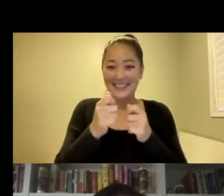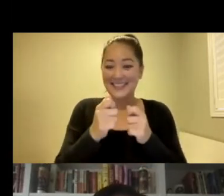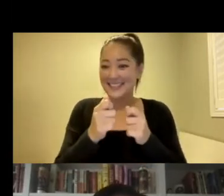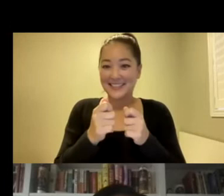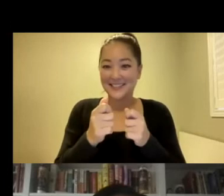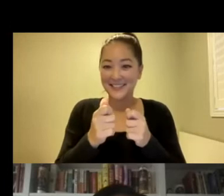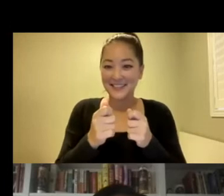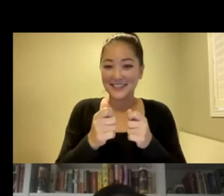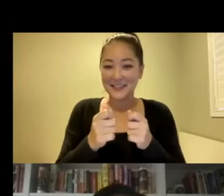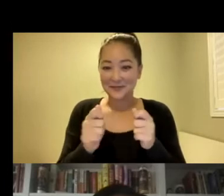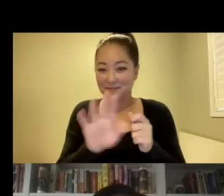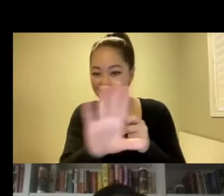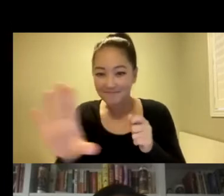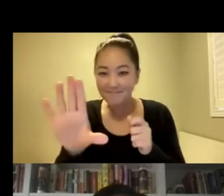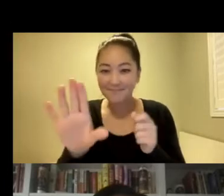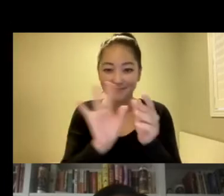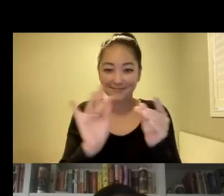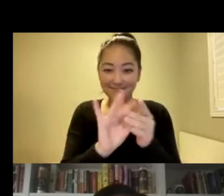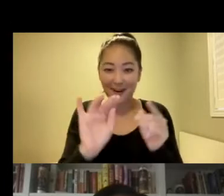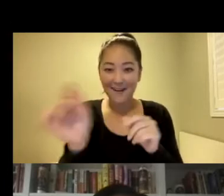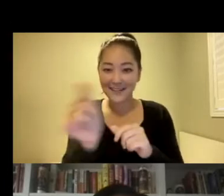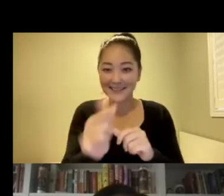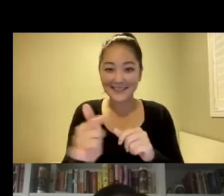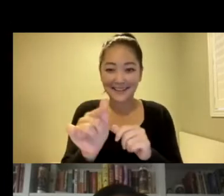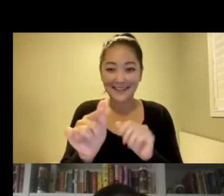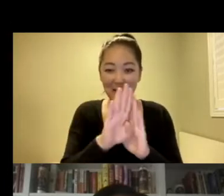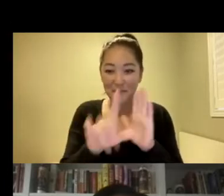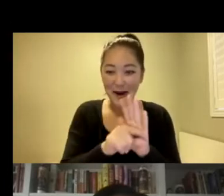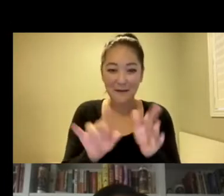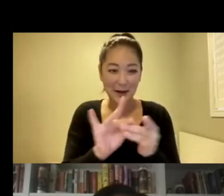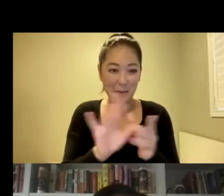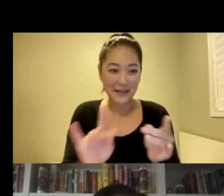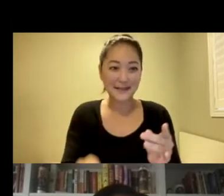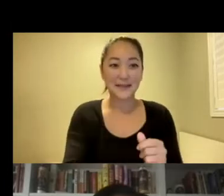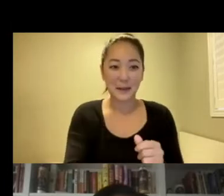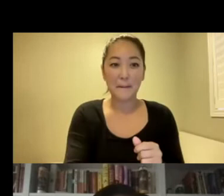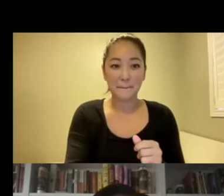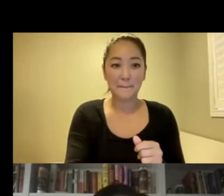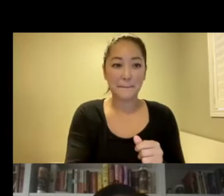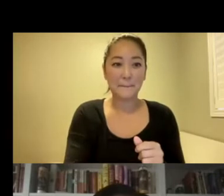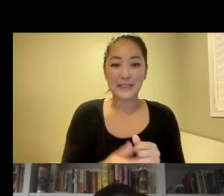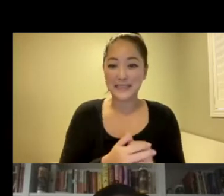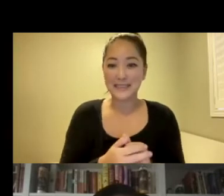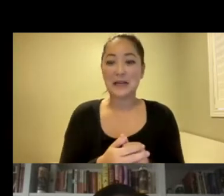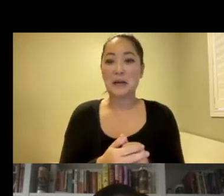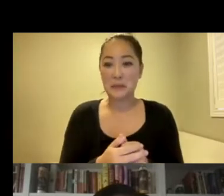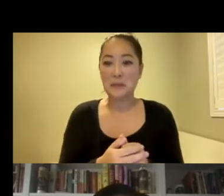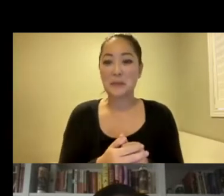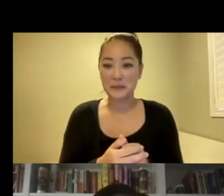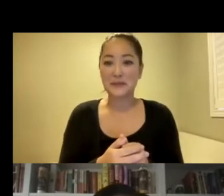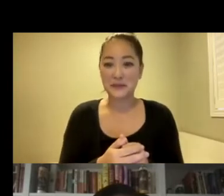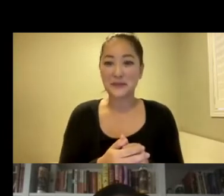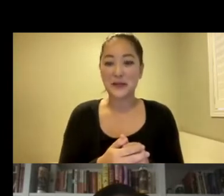about all of the other panelists' backgrounds. It certainly colors how I'm going to look